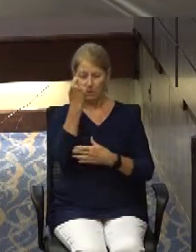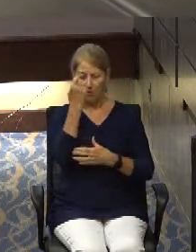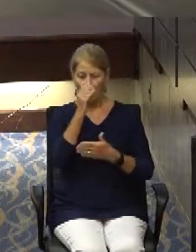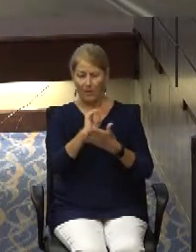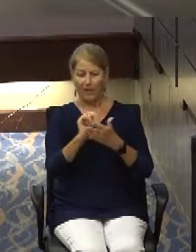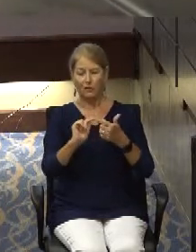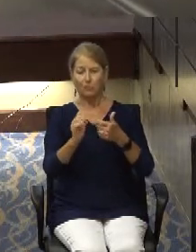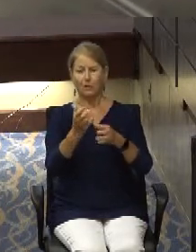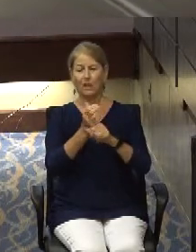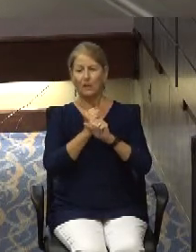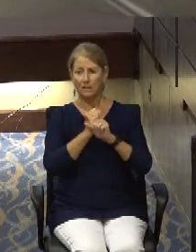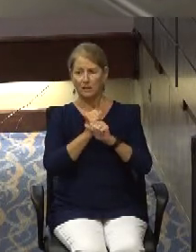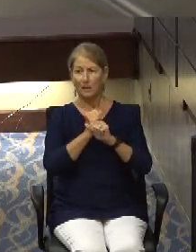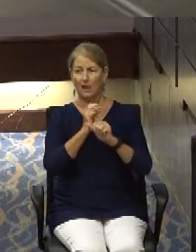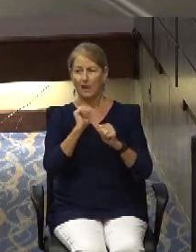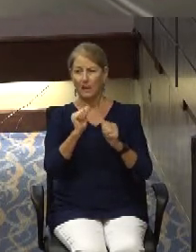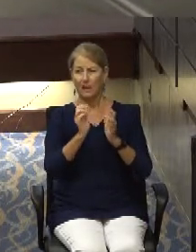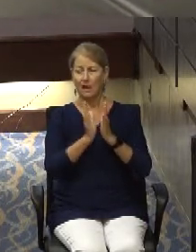a